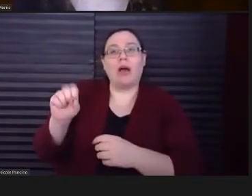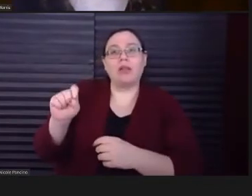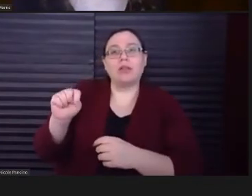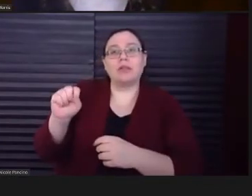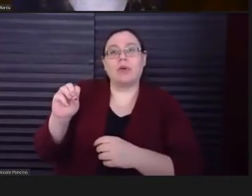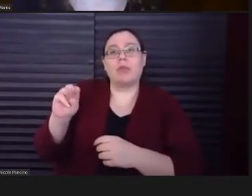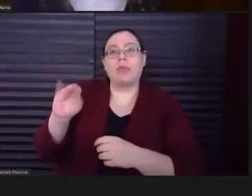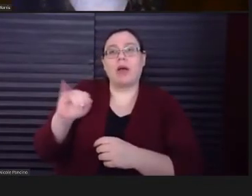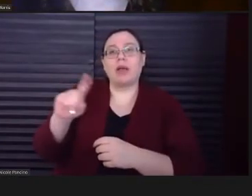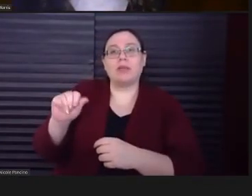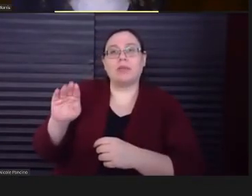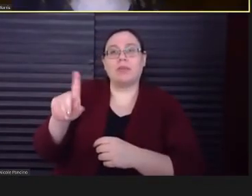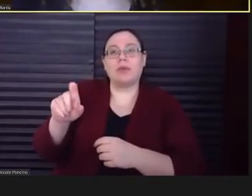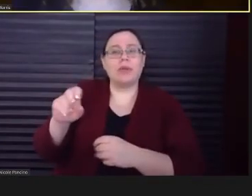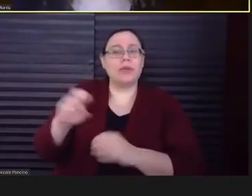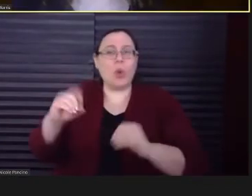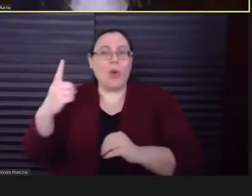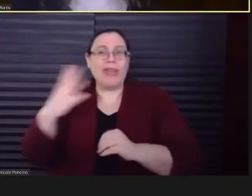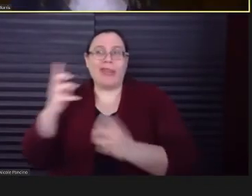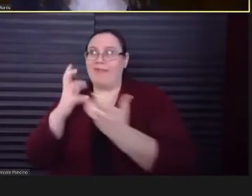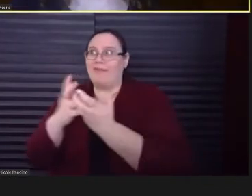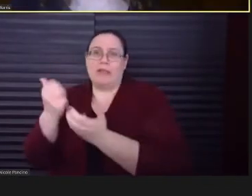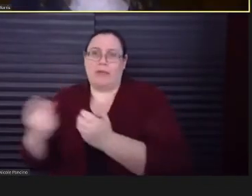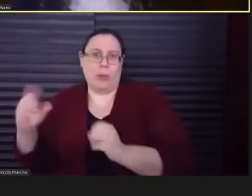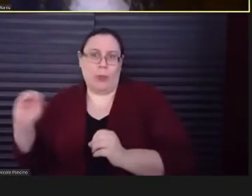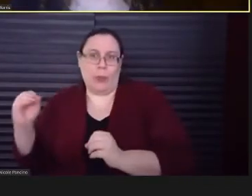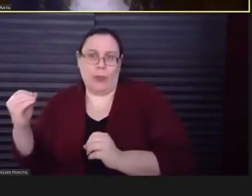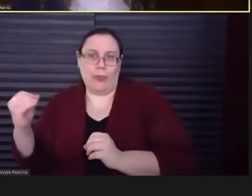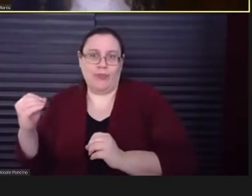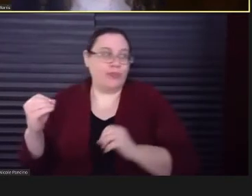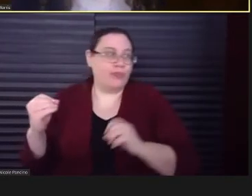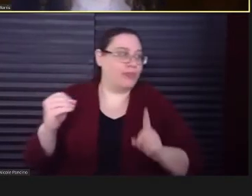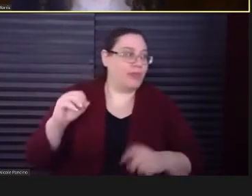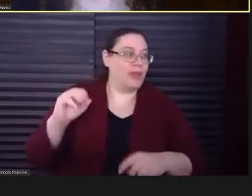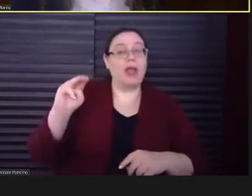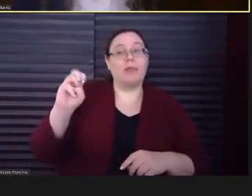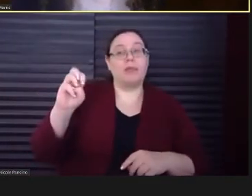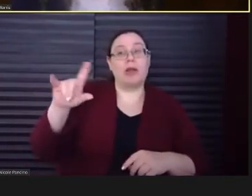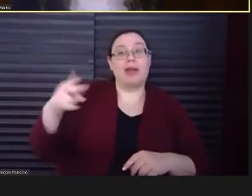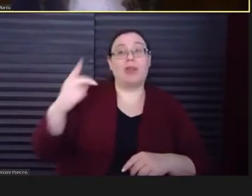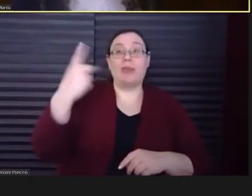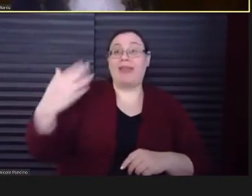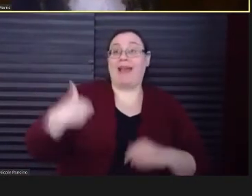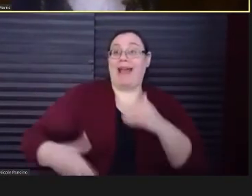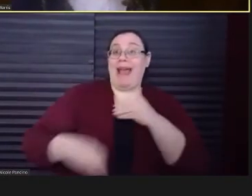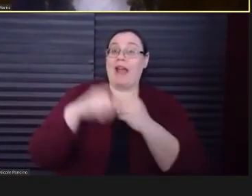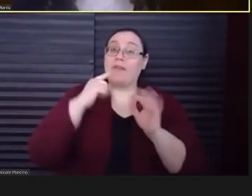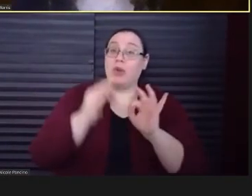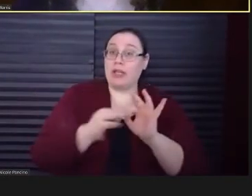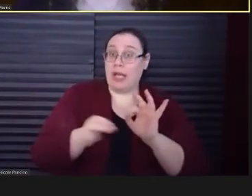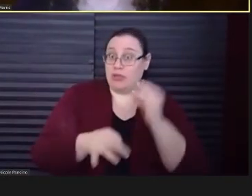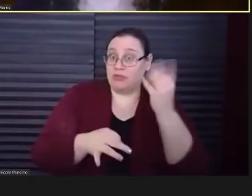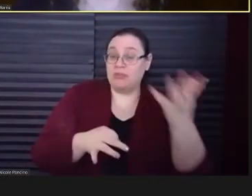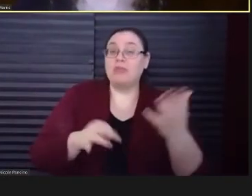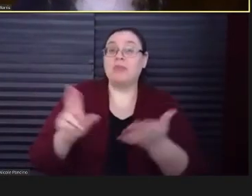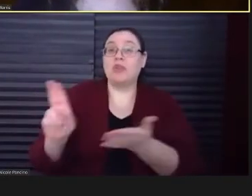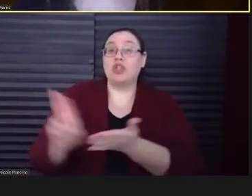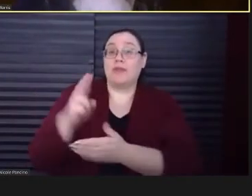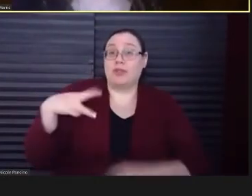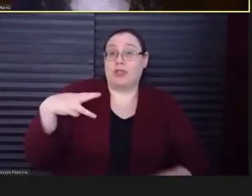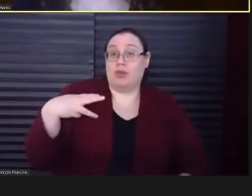need. One thing that I would add on the topic of captions is I know that at the University of